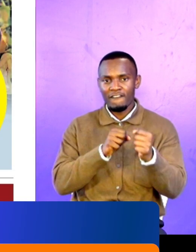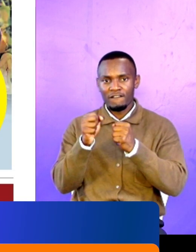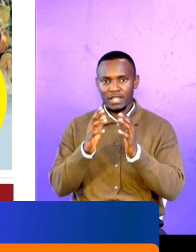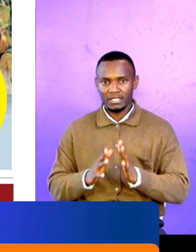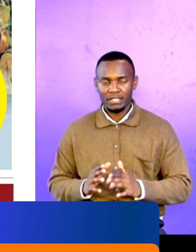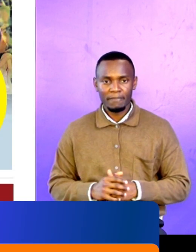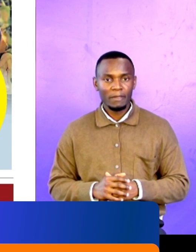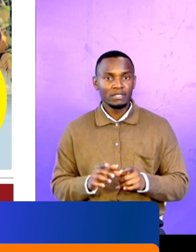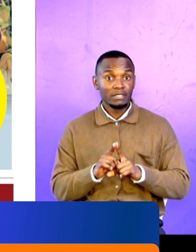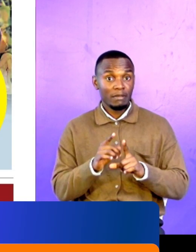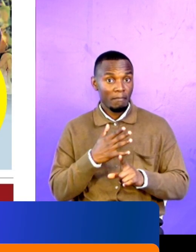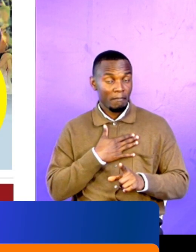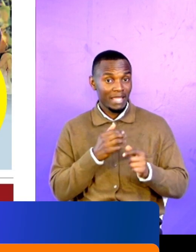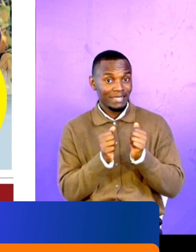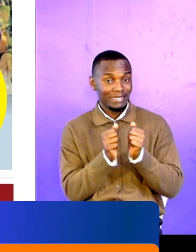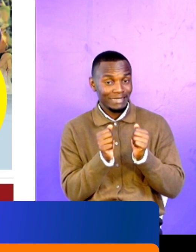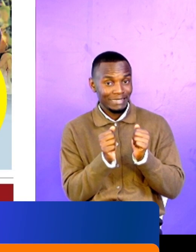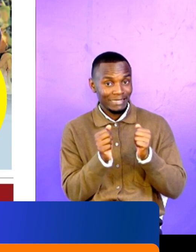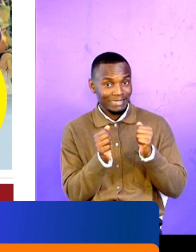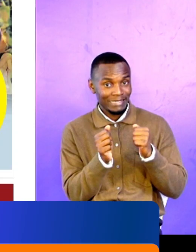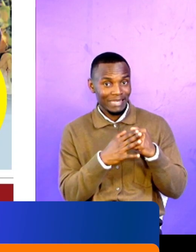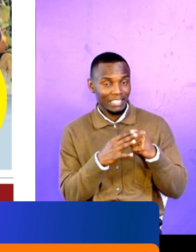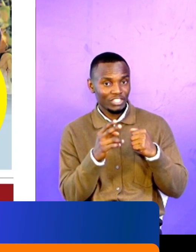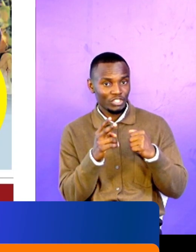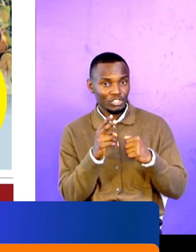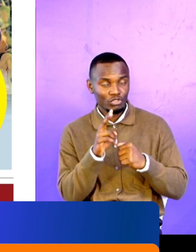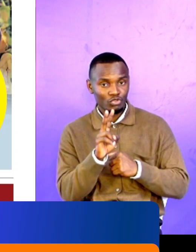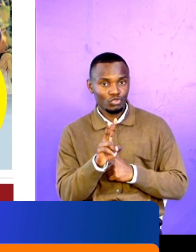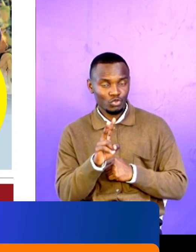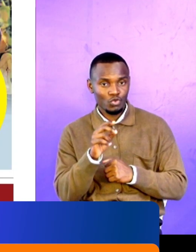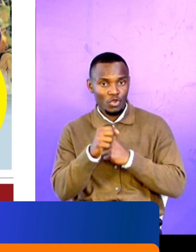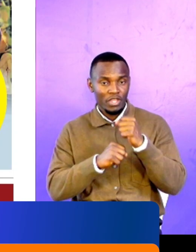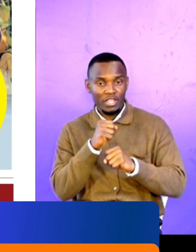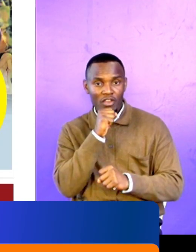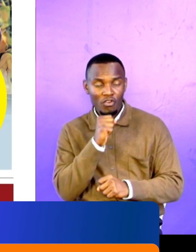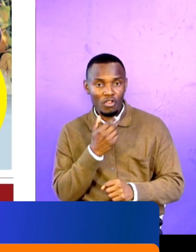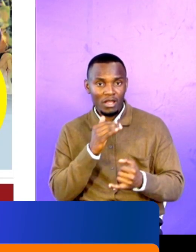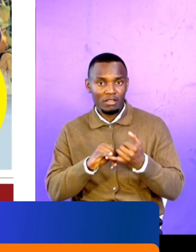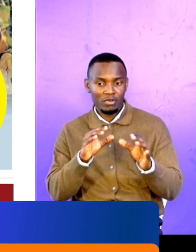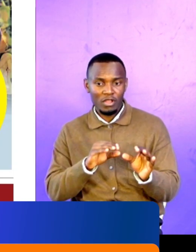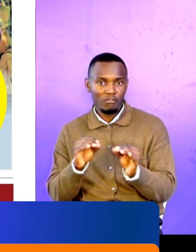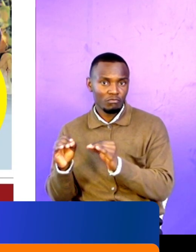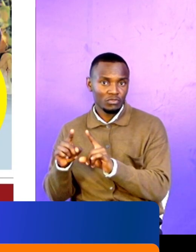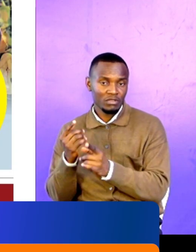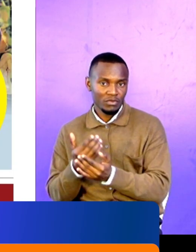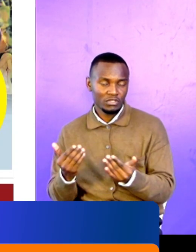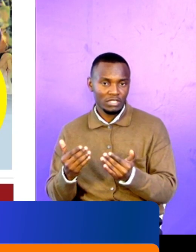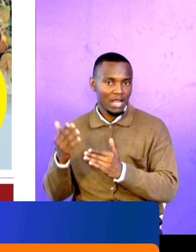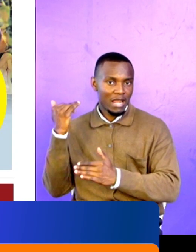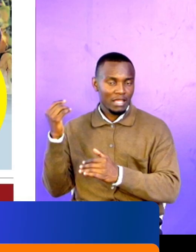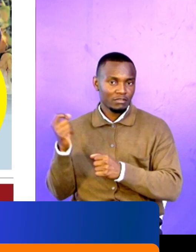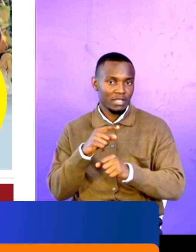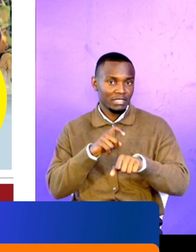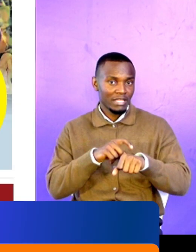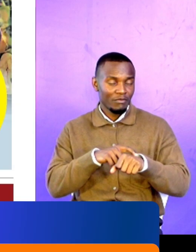old husband to Suftu together with our children on a day mid last month when the village